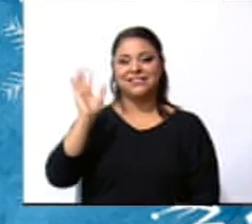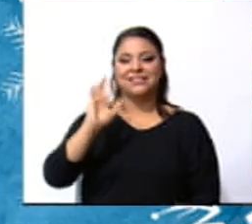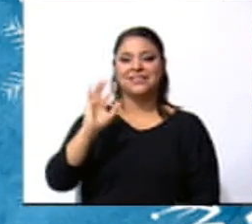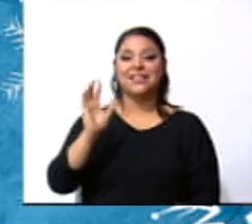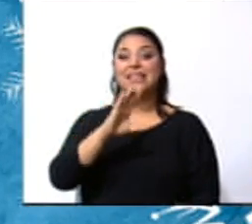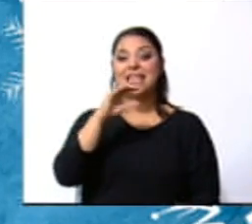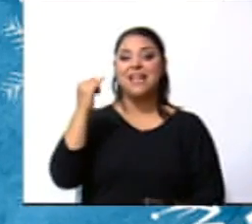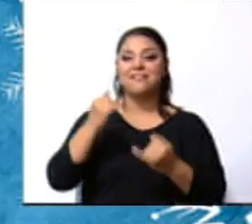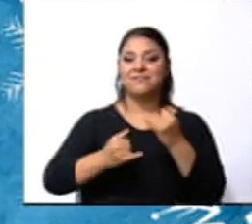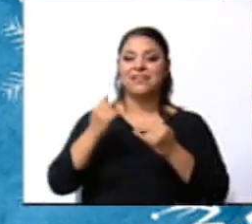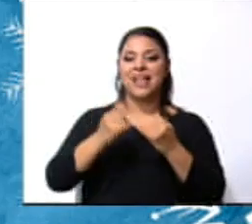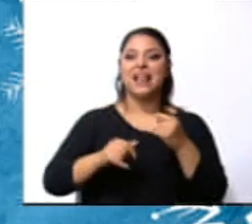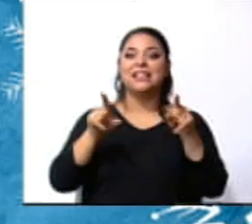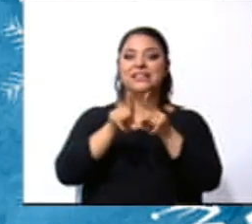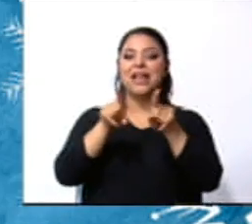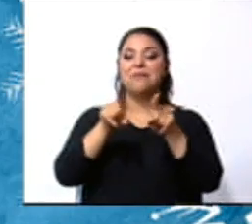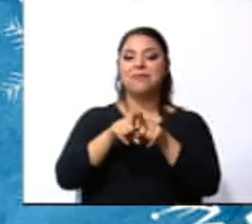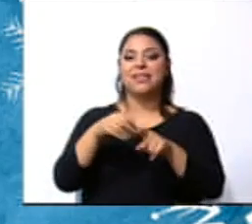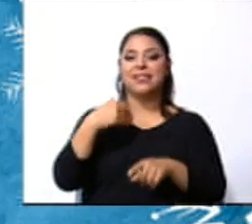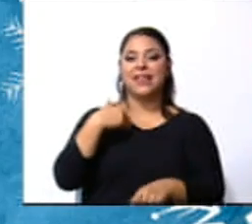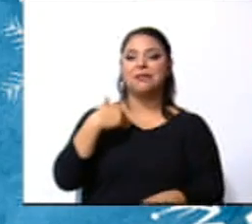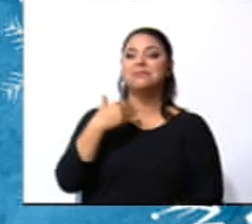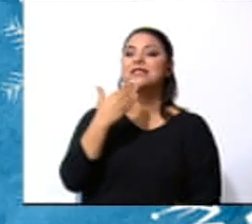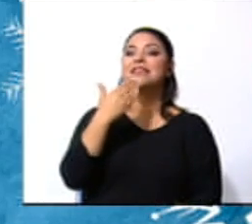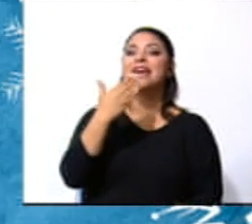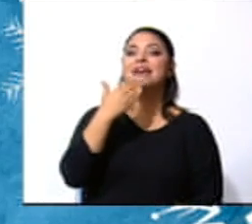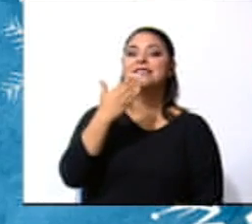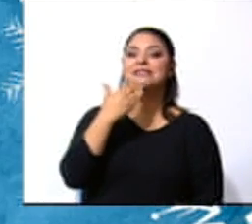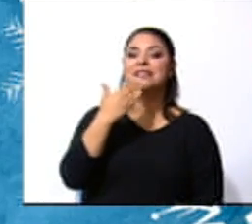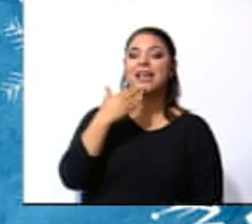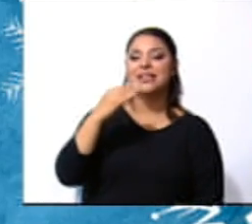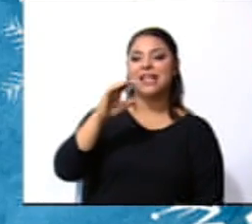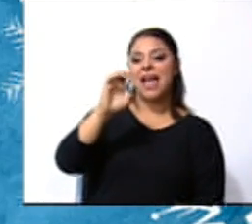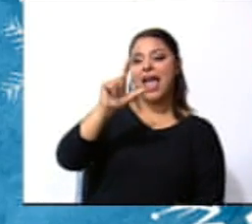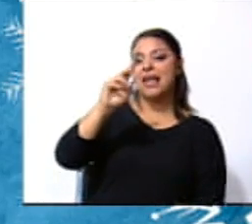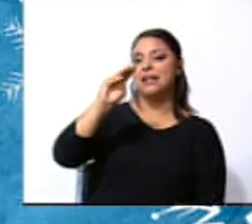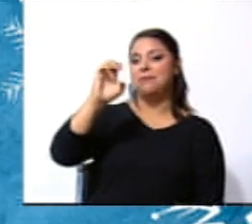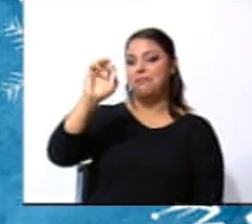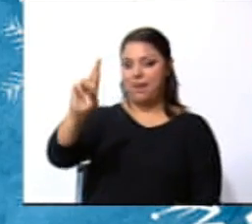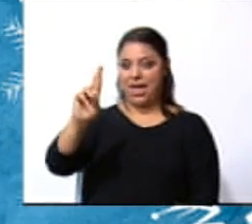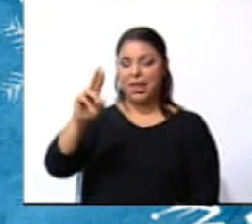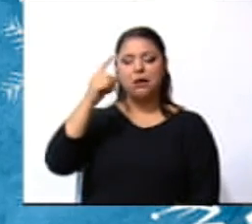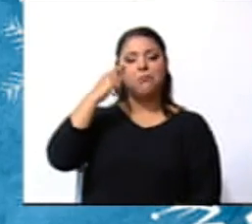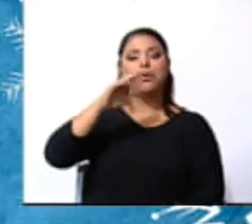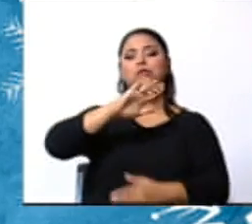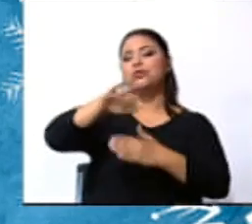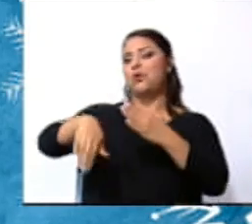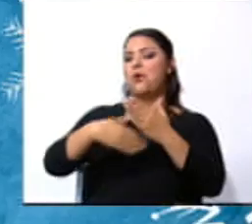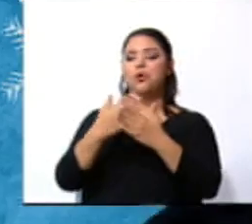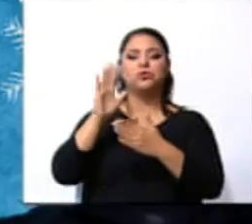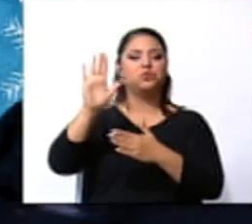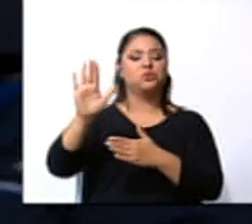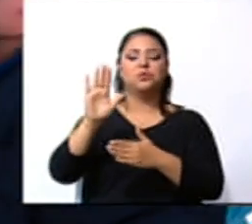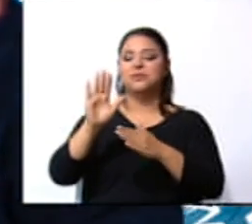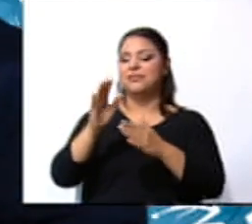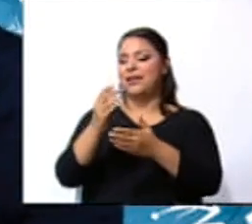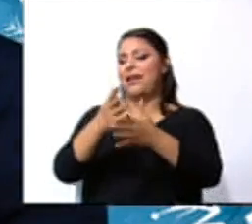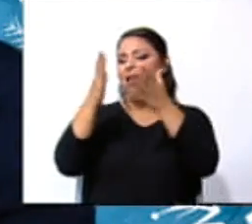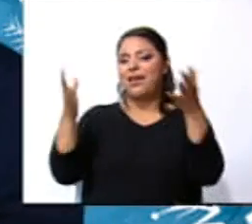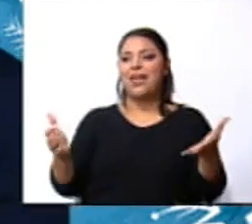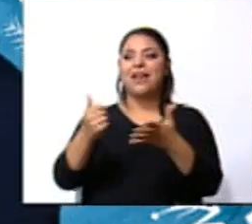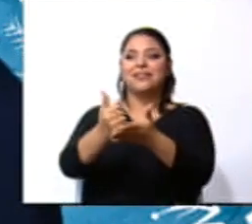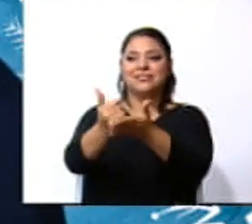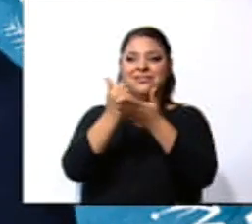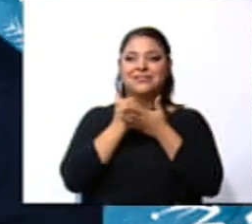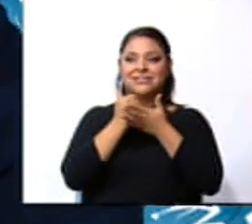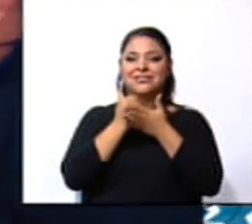And we would like to say thank you to Elmer for all your great help. Okay, thank you